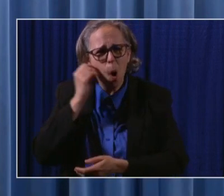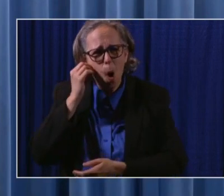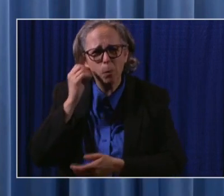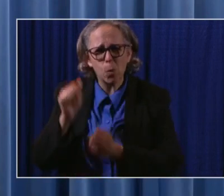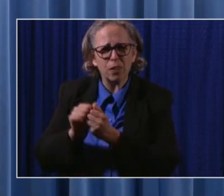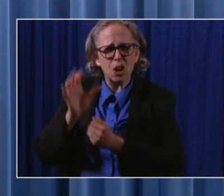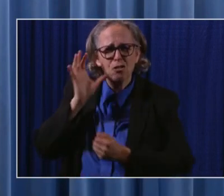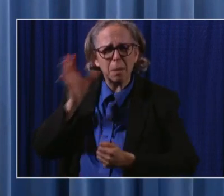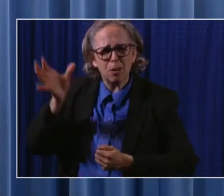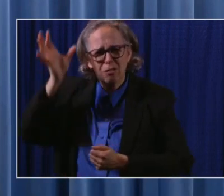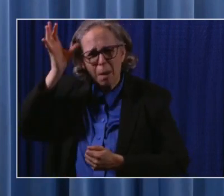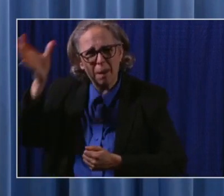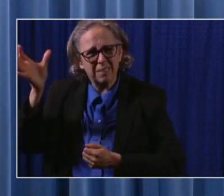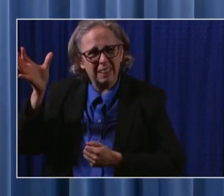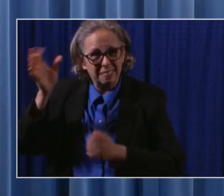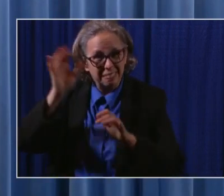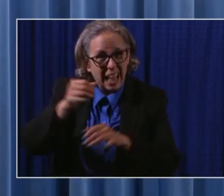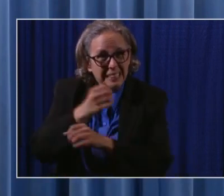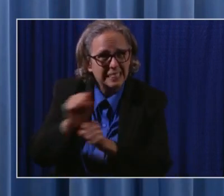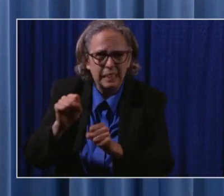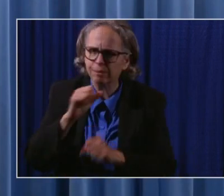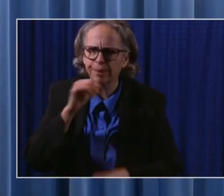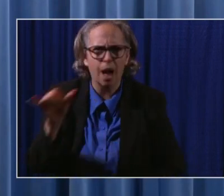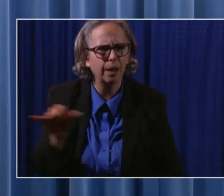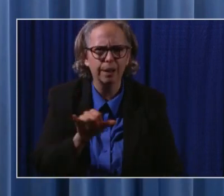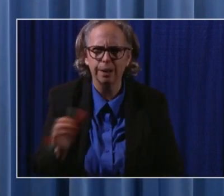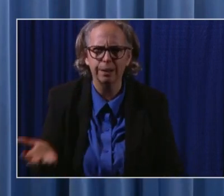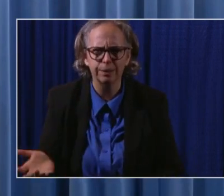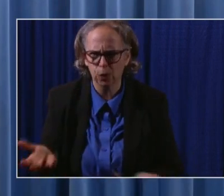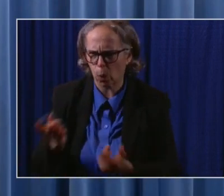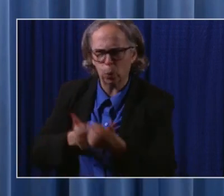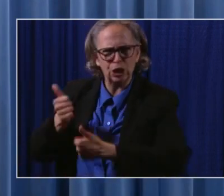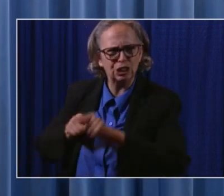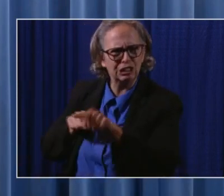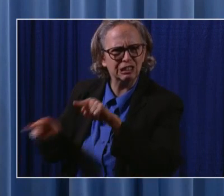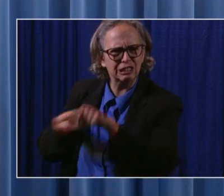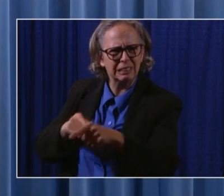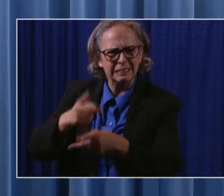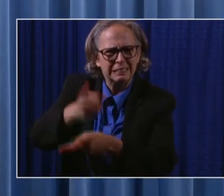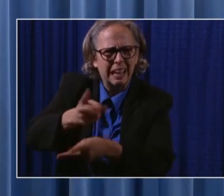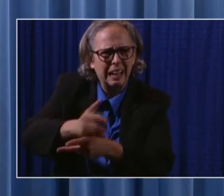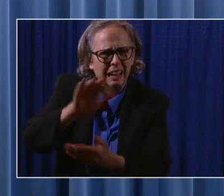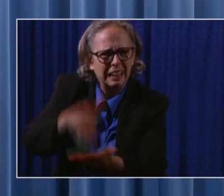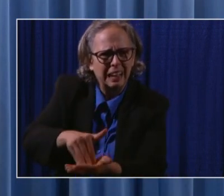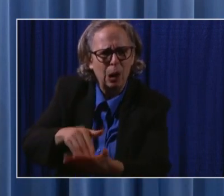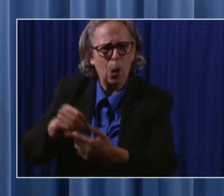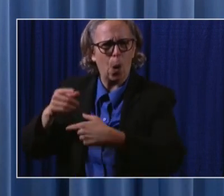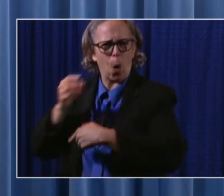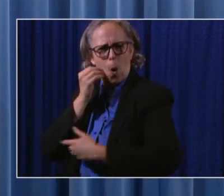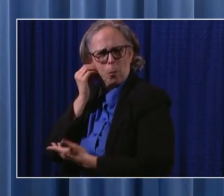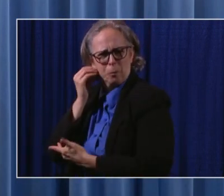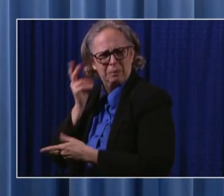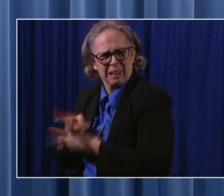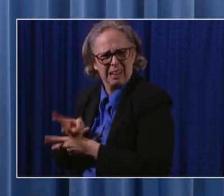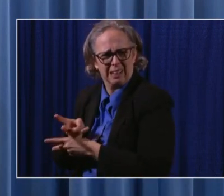We had, for the summer, I think the safest child care in the country,